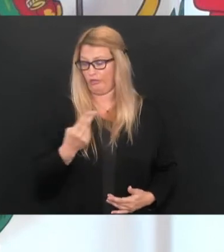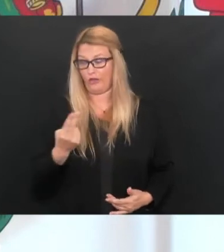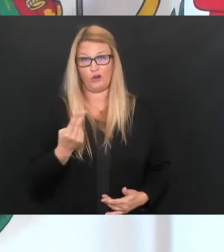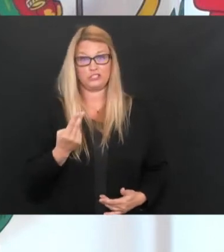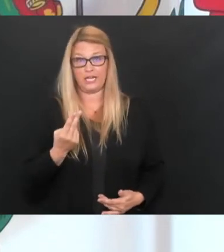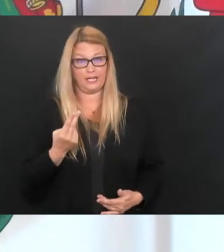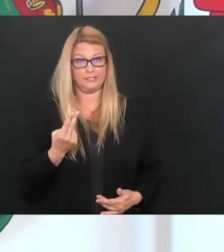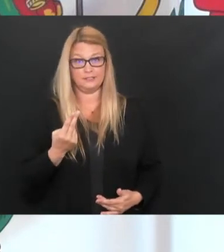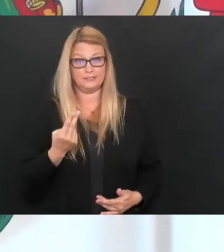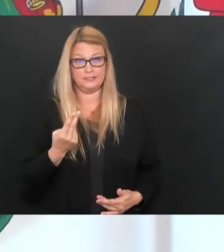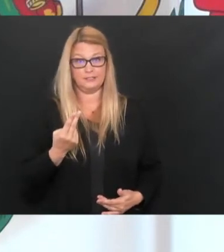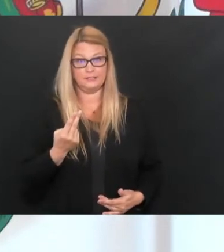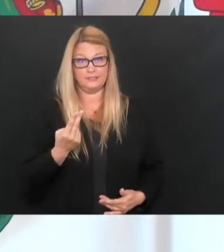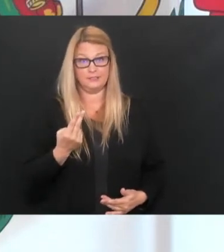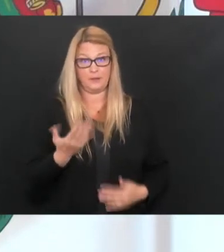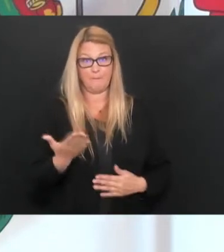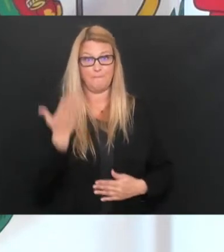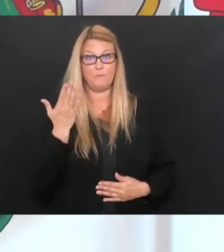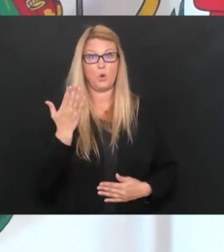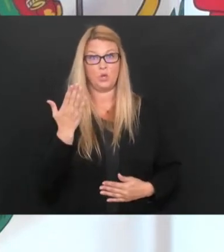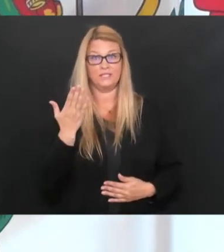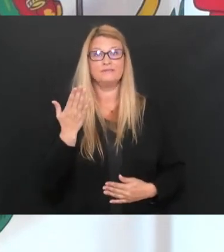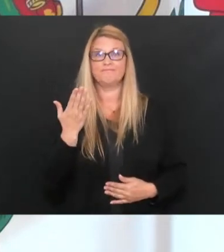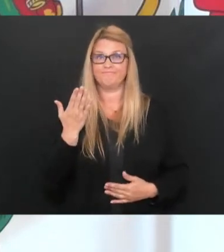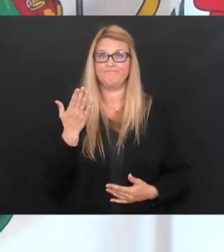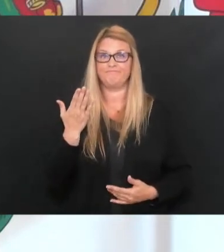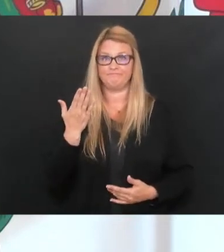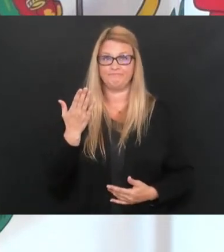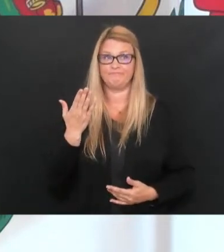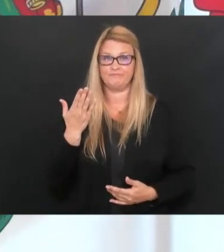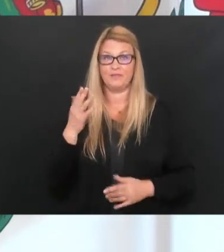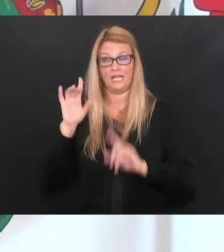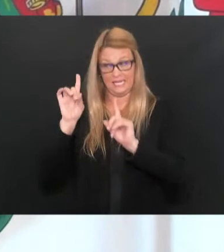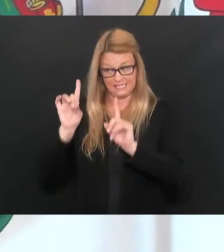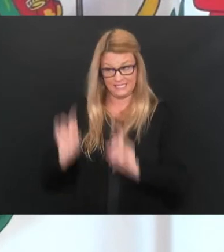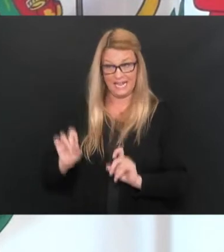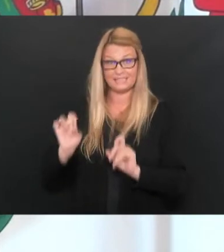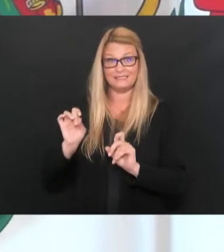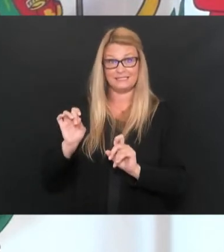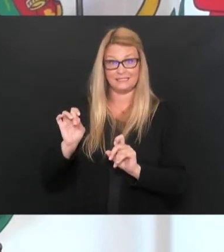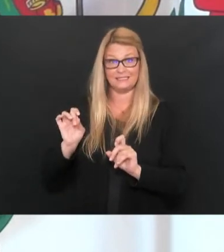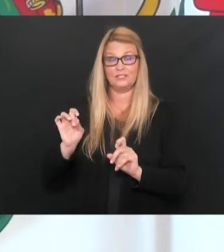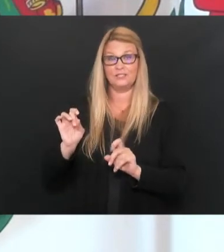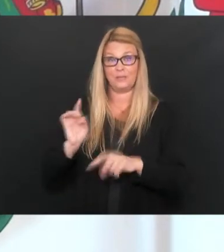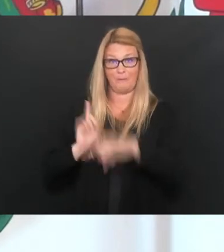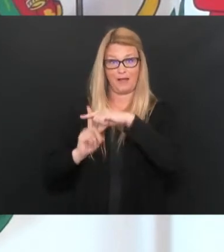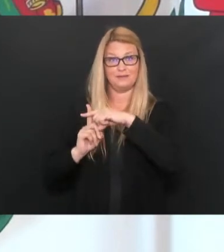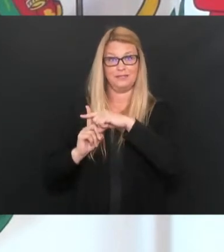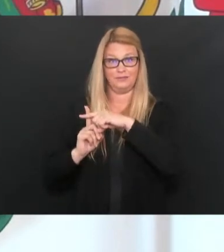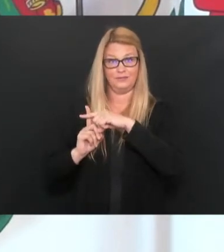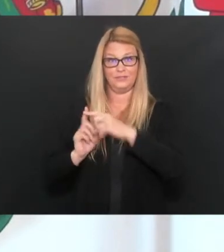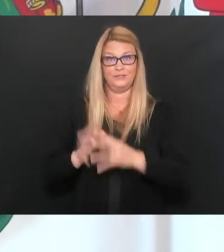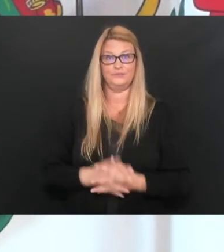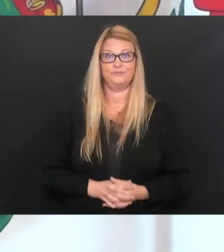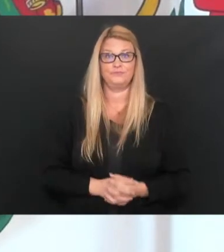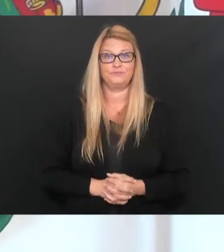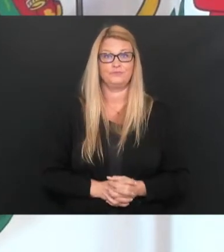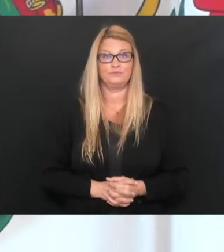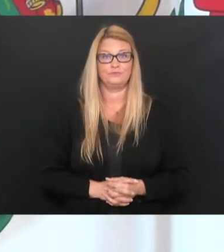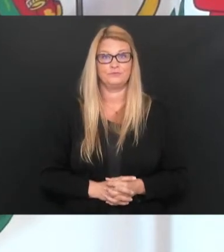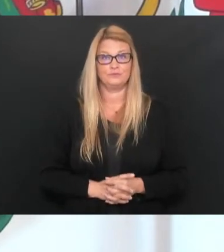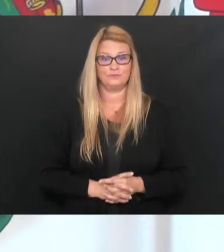Thursday morning, we got a test. She'd gotten tested, and she tested positive.